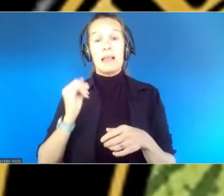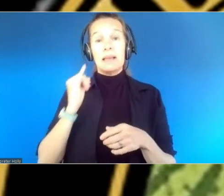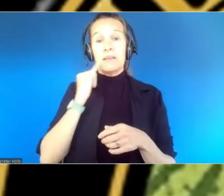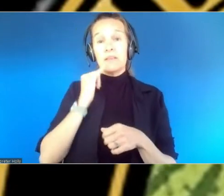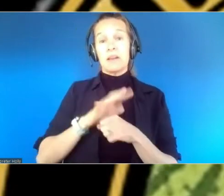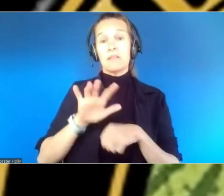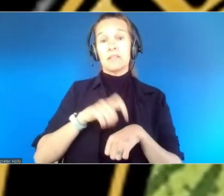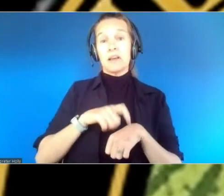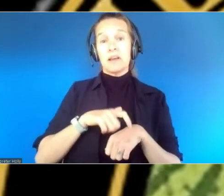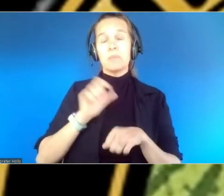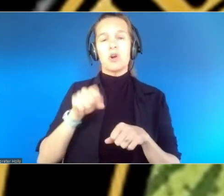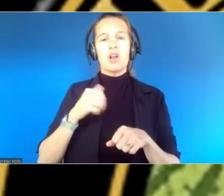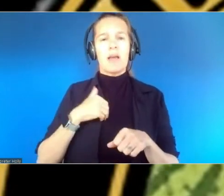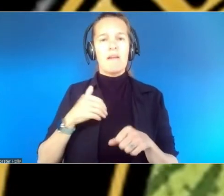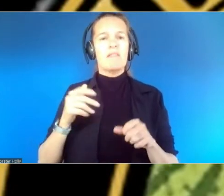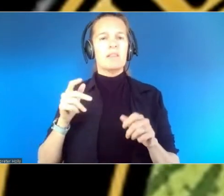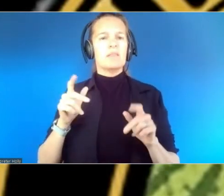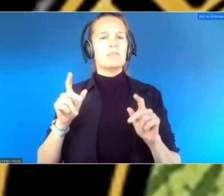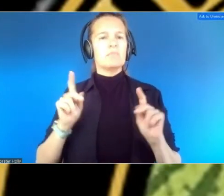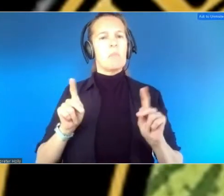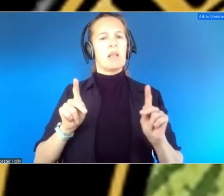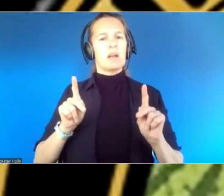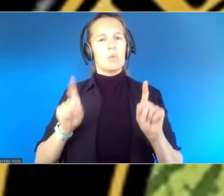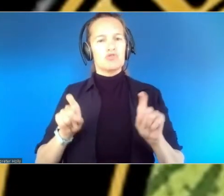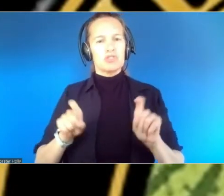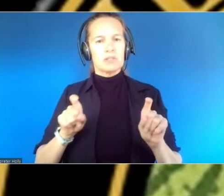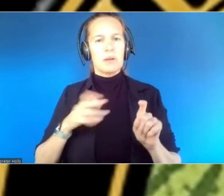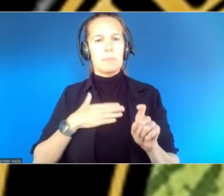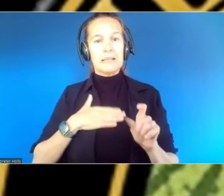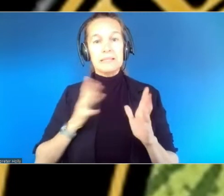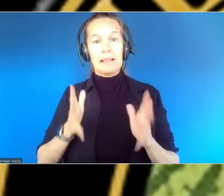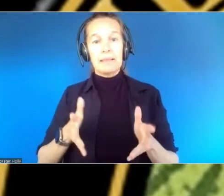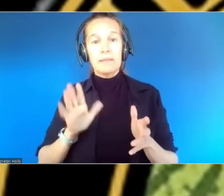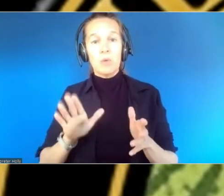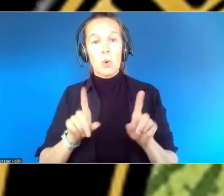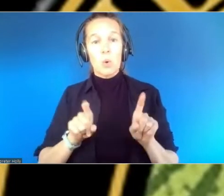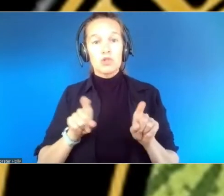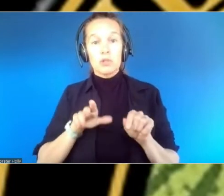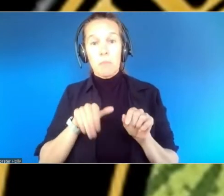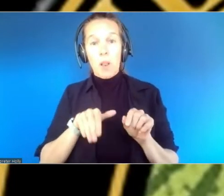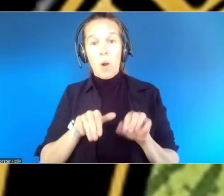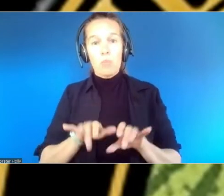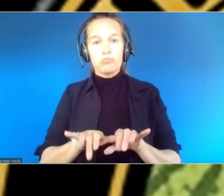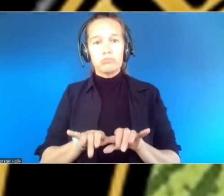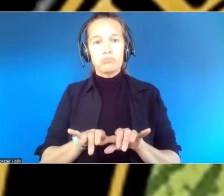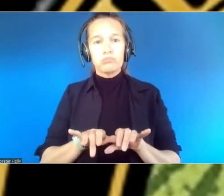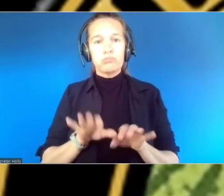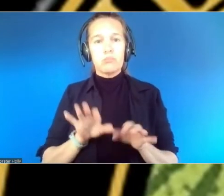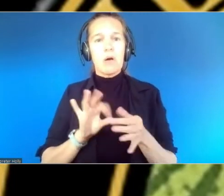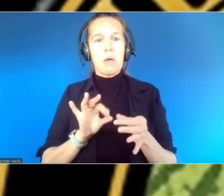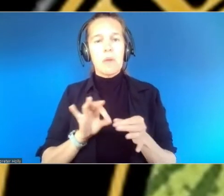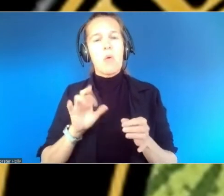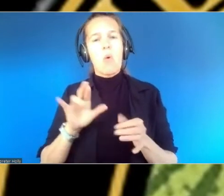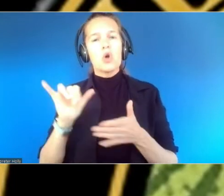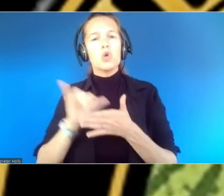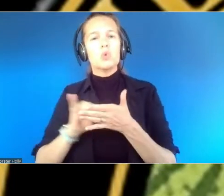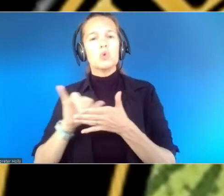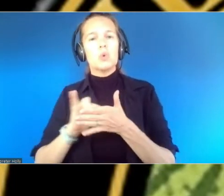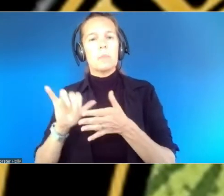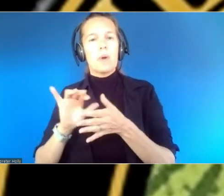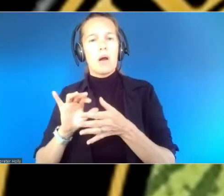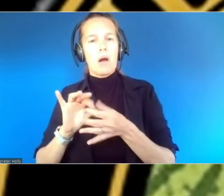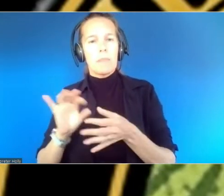from the public. If you are a member of the public, please leave your questions on this video below or in the comment section to the side on YouTube, and we'll address